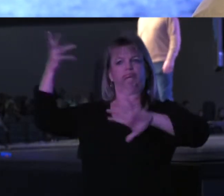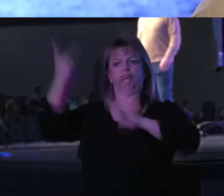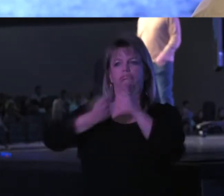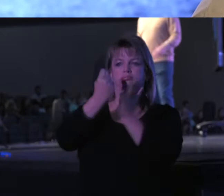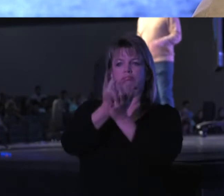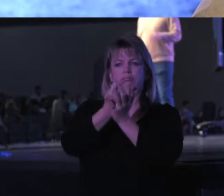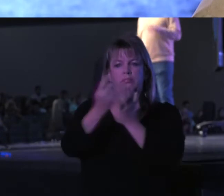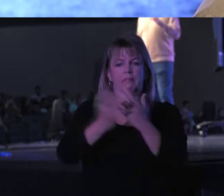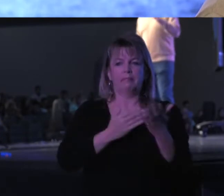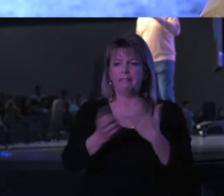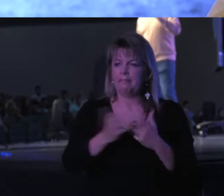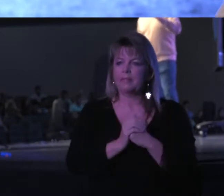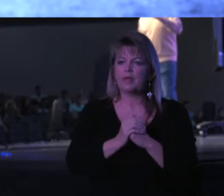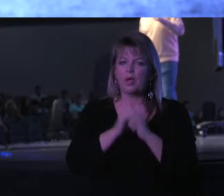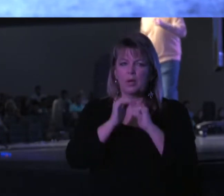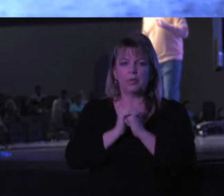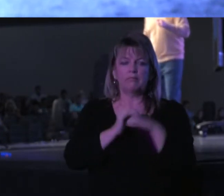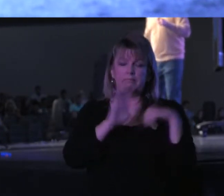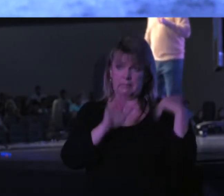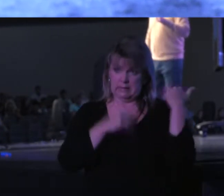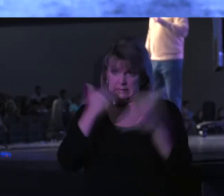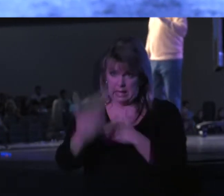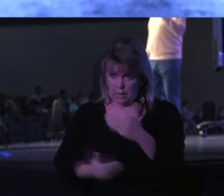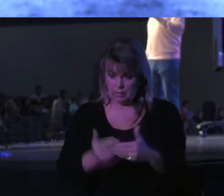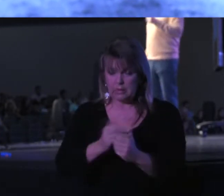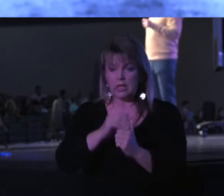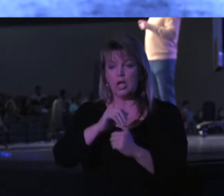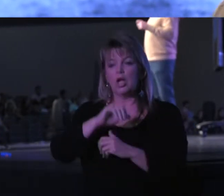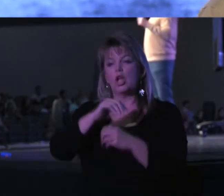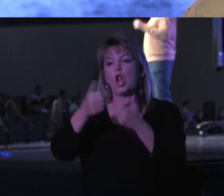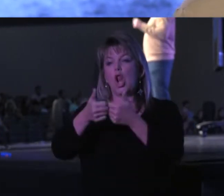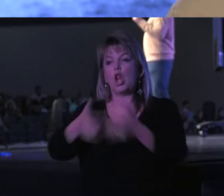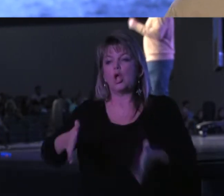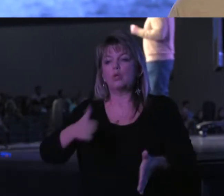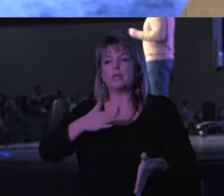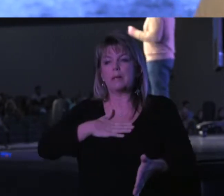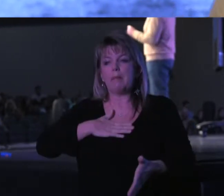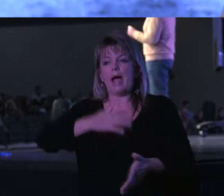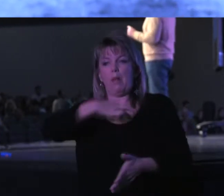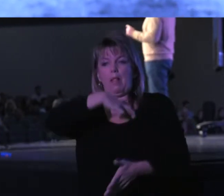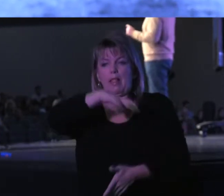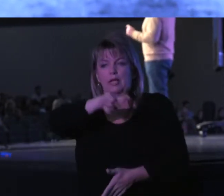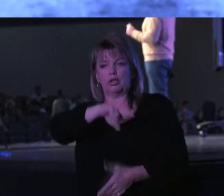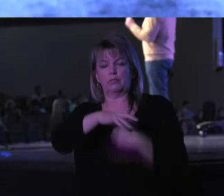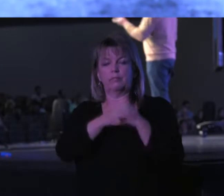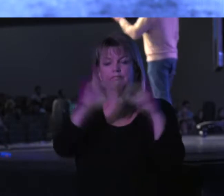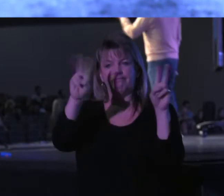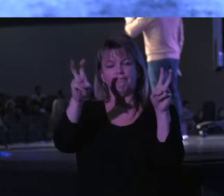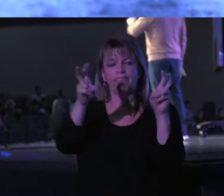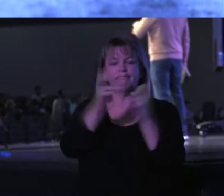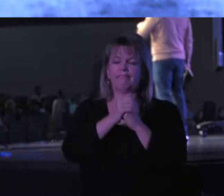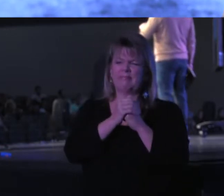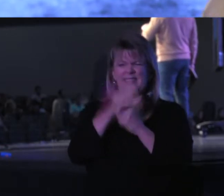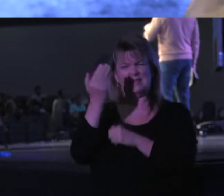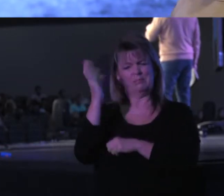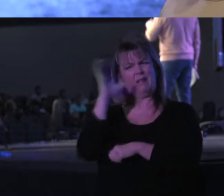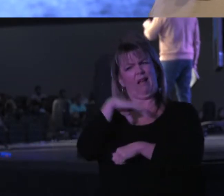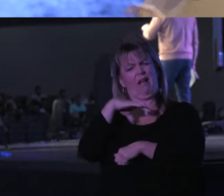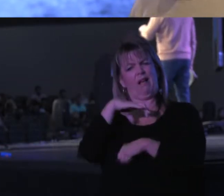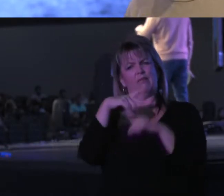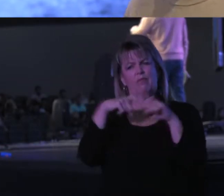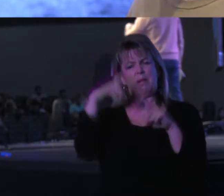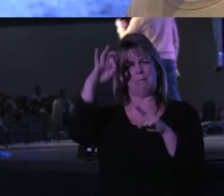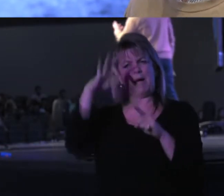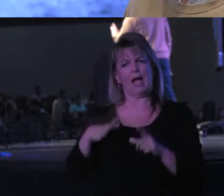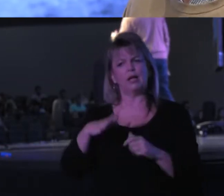days. We've been in a series called Losing My Religion, which seems a little odd coming from